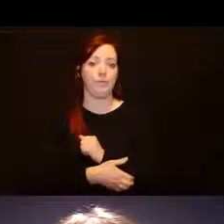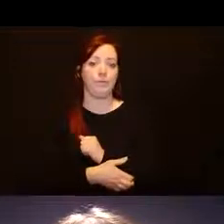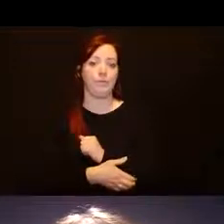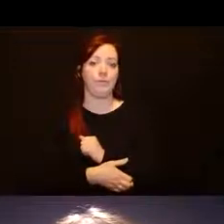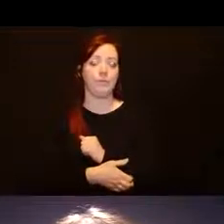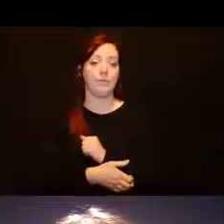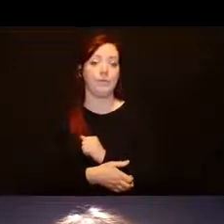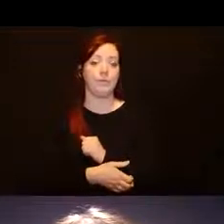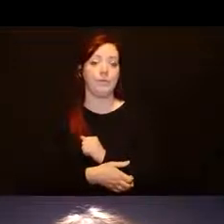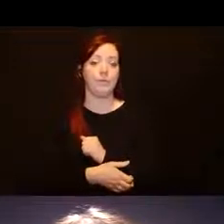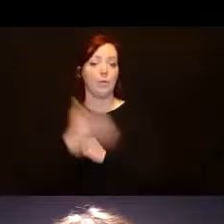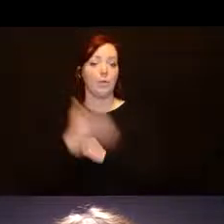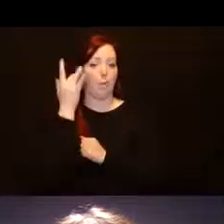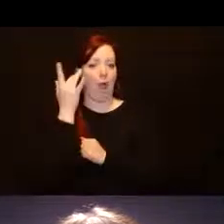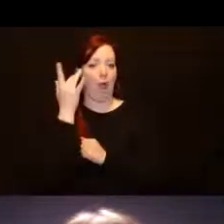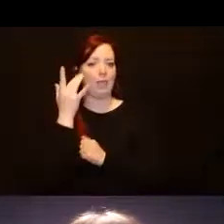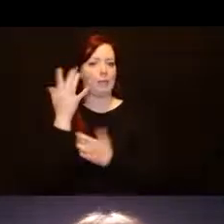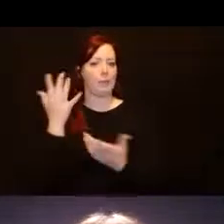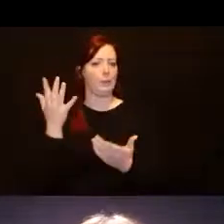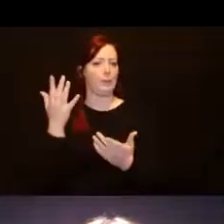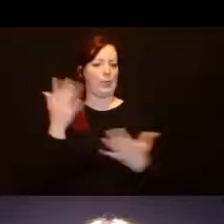concern about the loss of hearing,